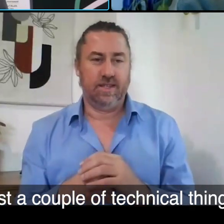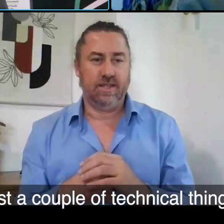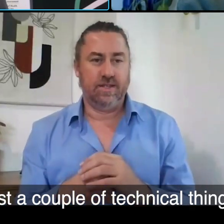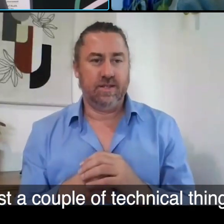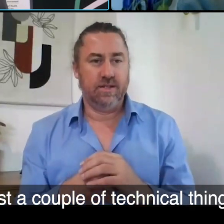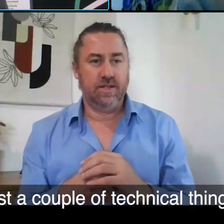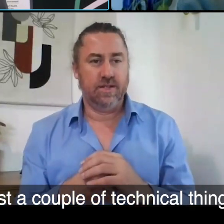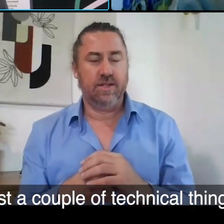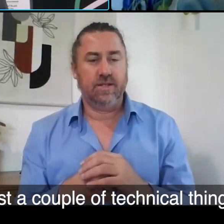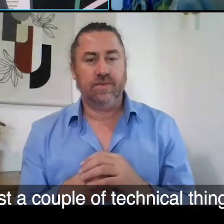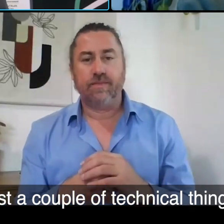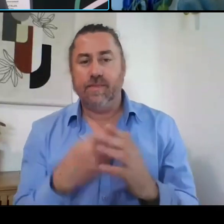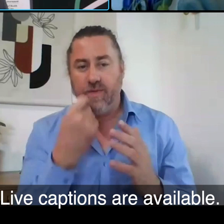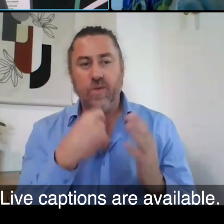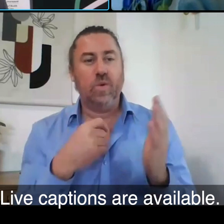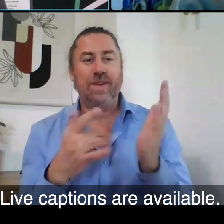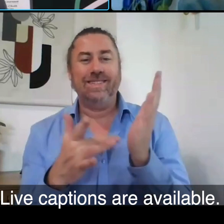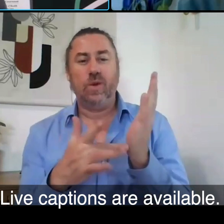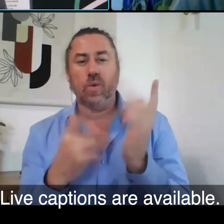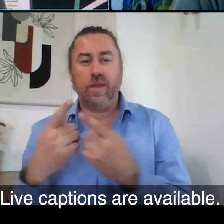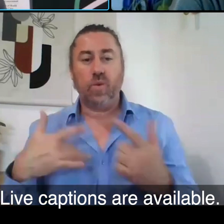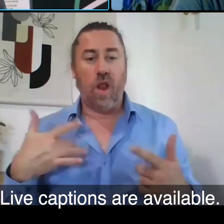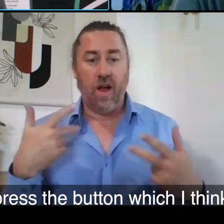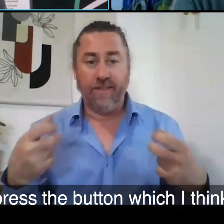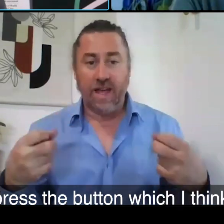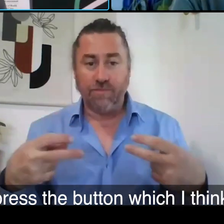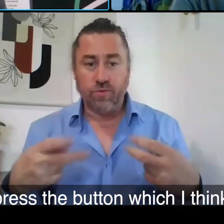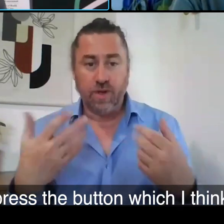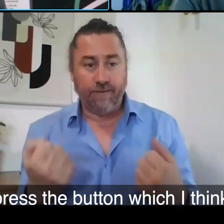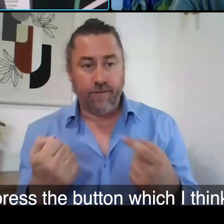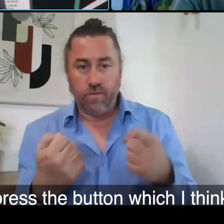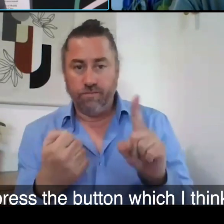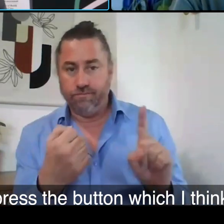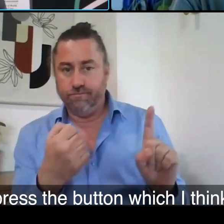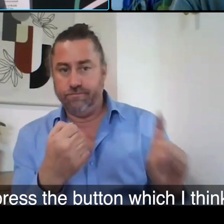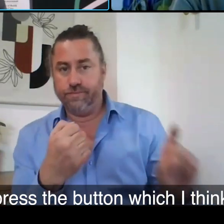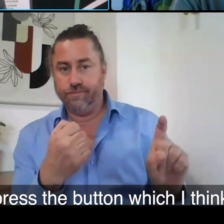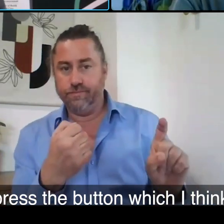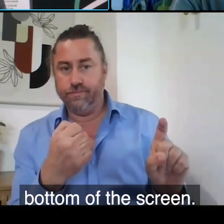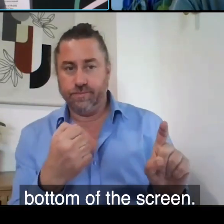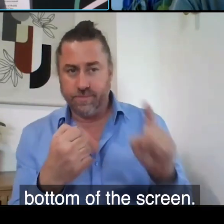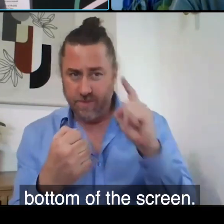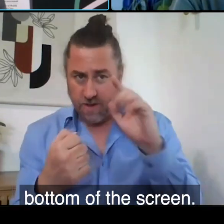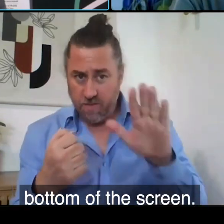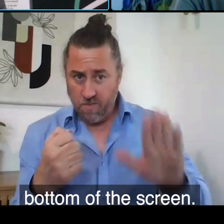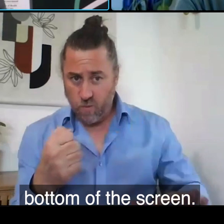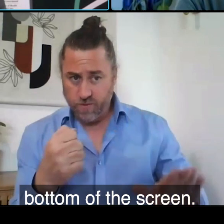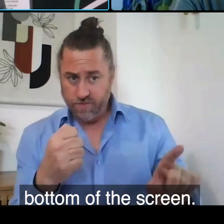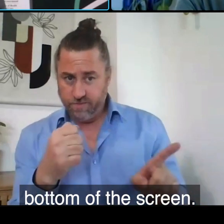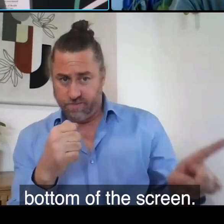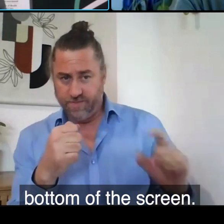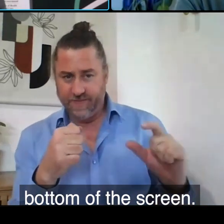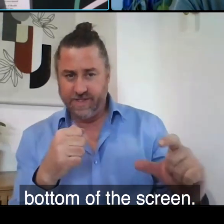couple of technical things. Live captions are available. You can press the button, which I think is at the bottom of the